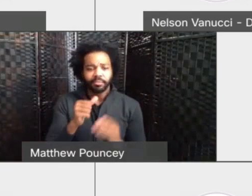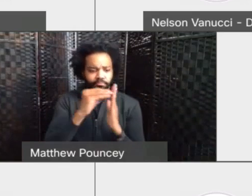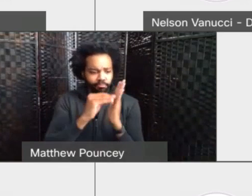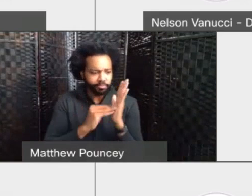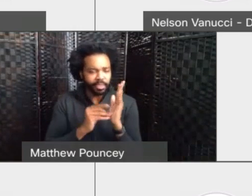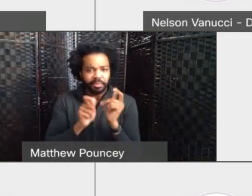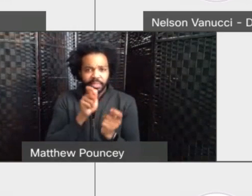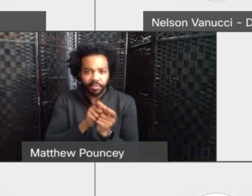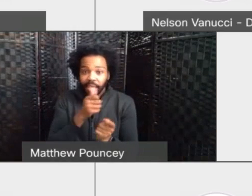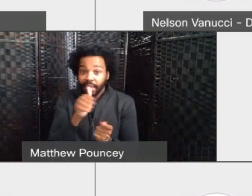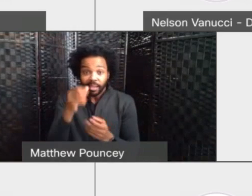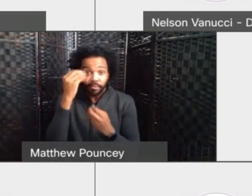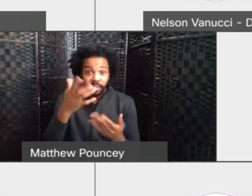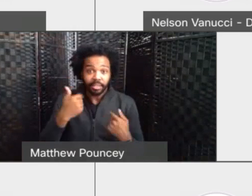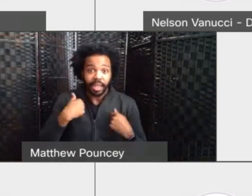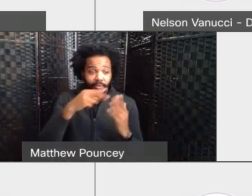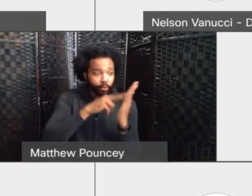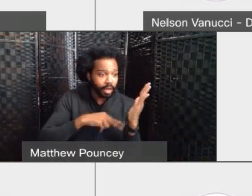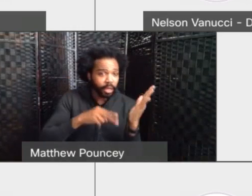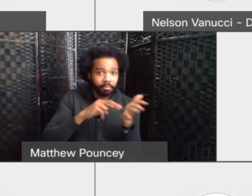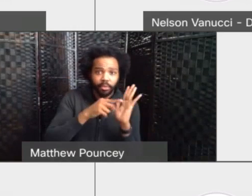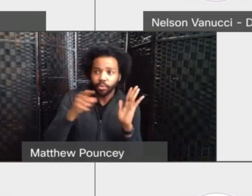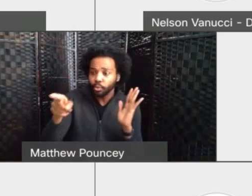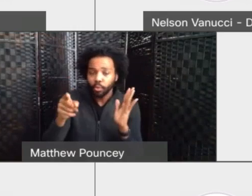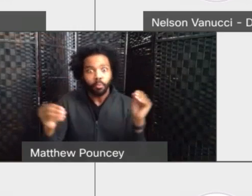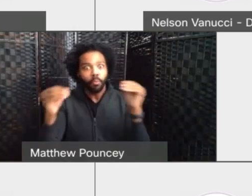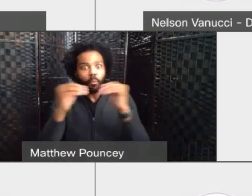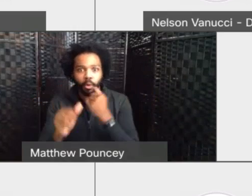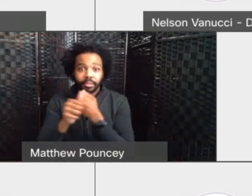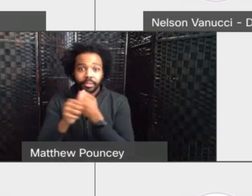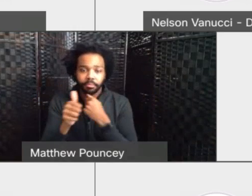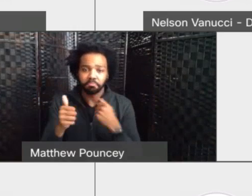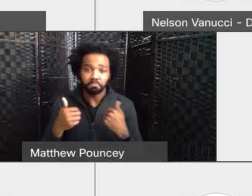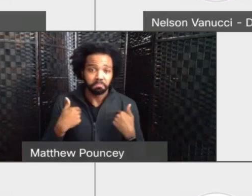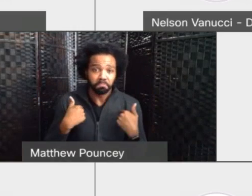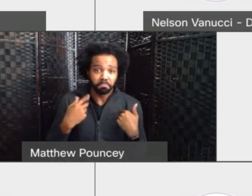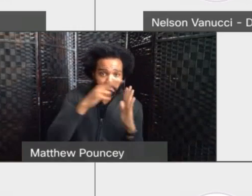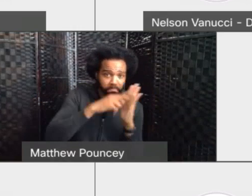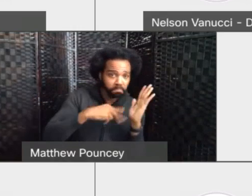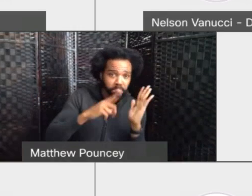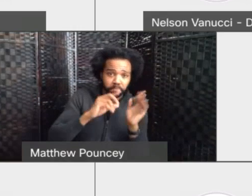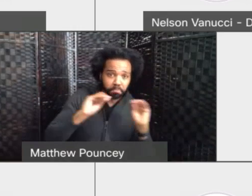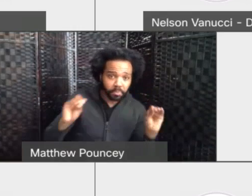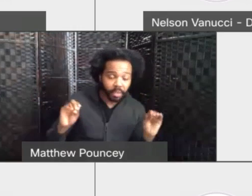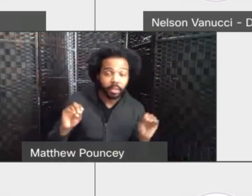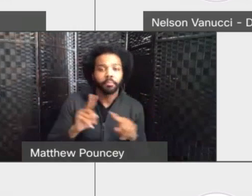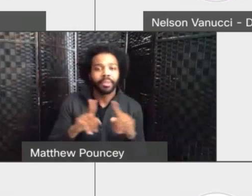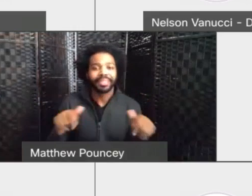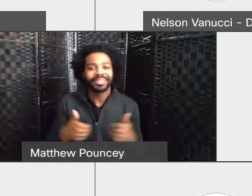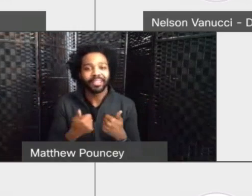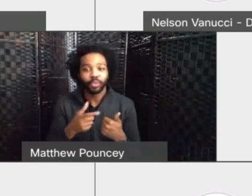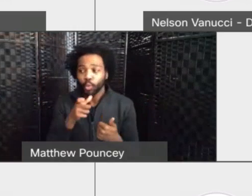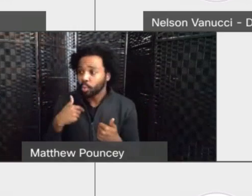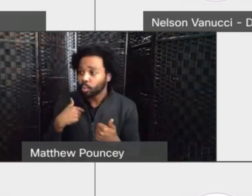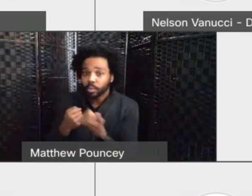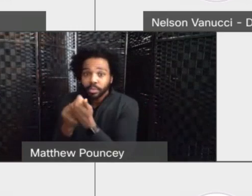intellectual disability places you at higher risk. The challenge that people we support have is that many of them do